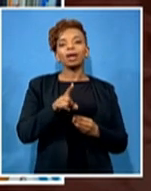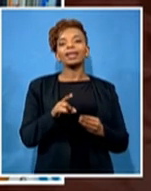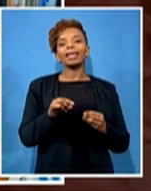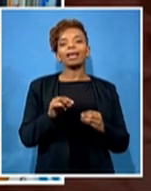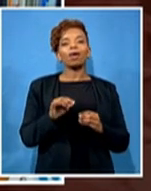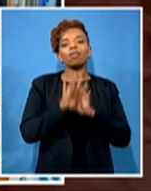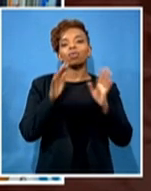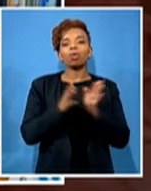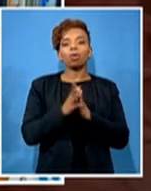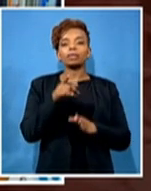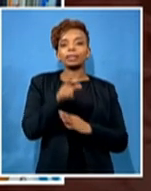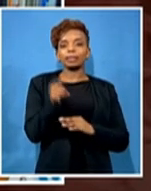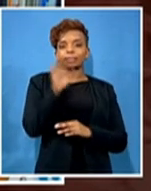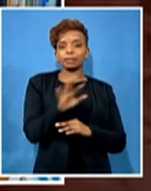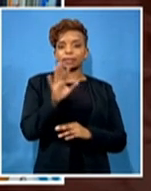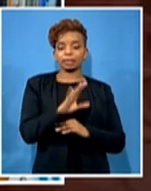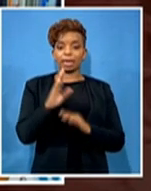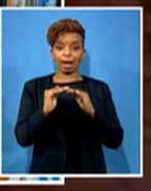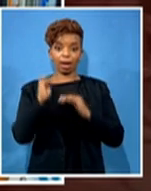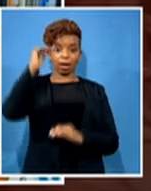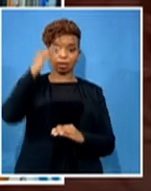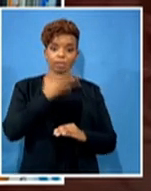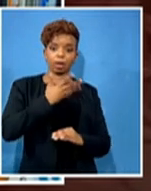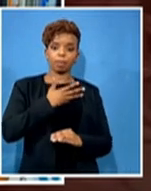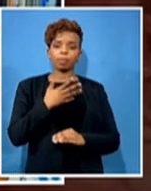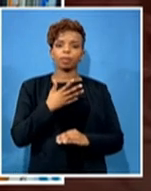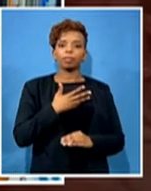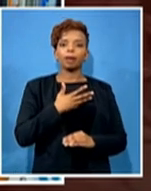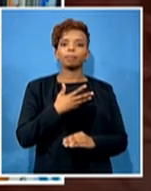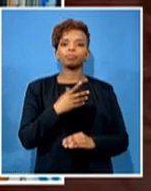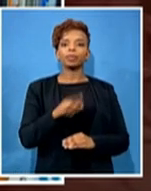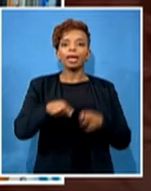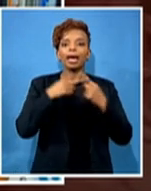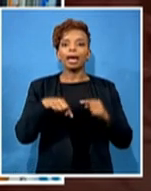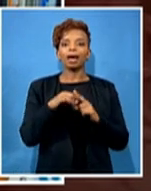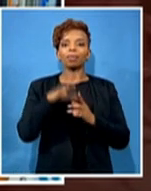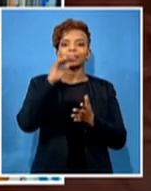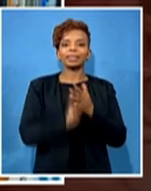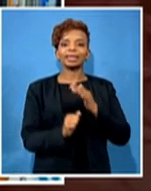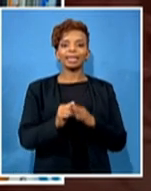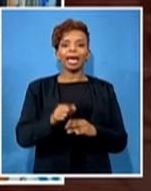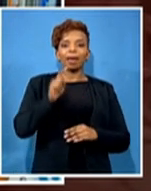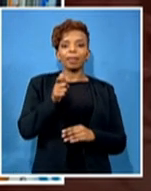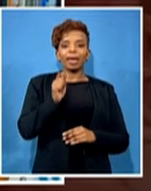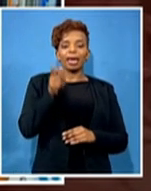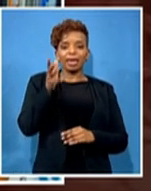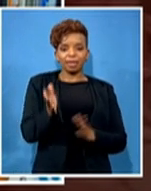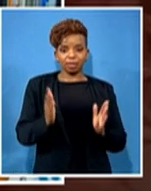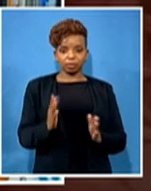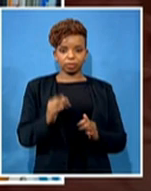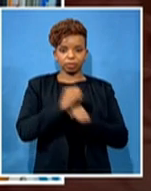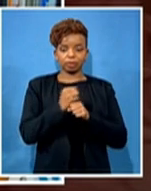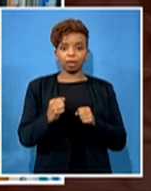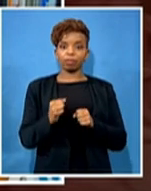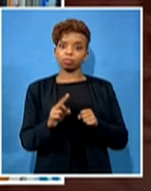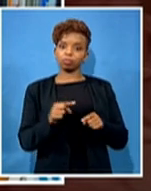high. And our tax base has never been really robust. It's just been people have been able to extract money